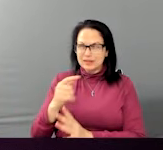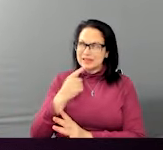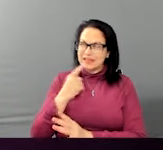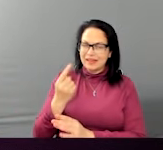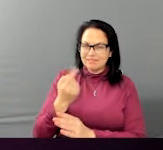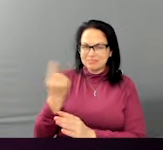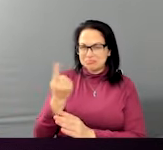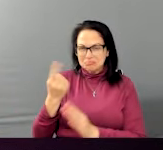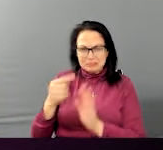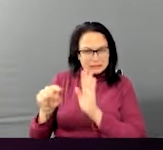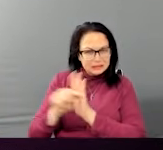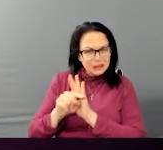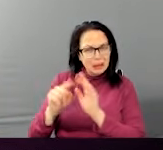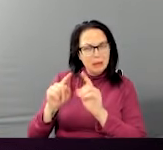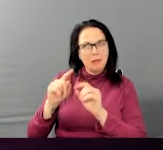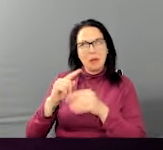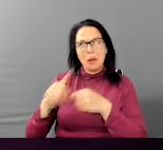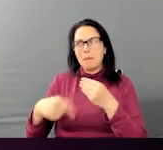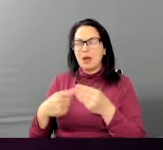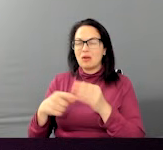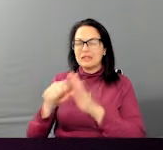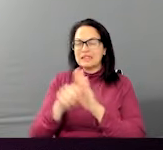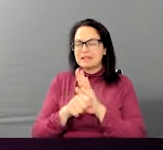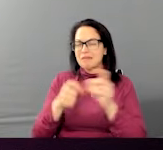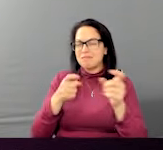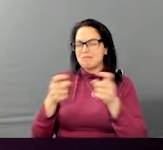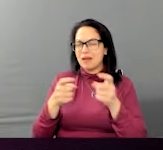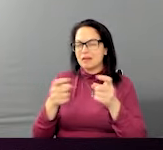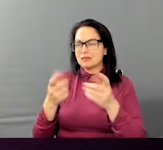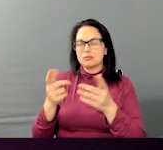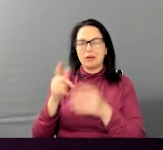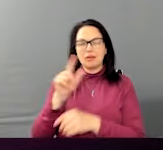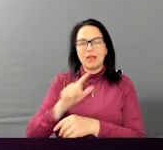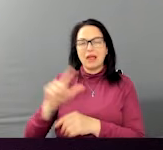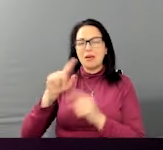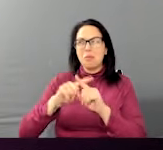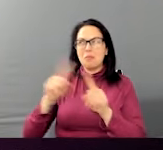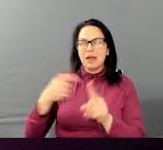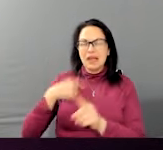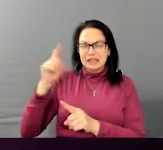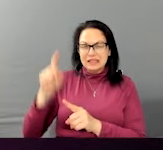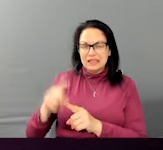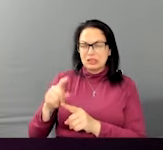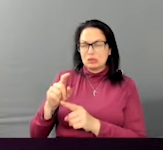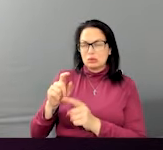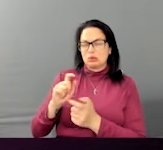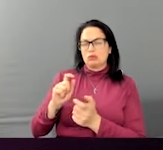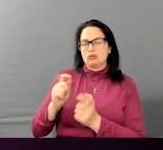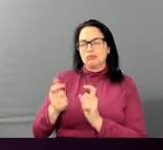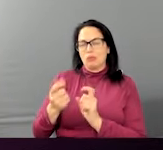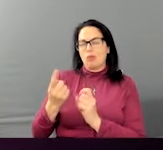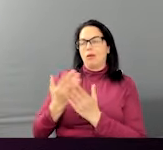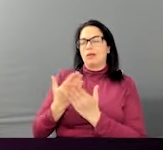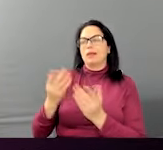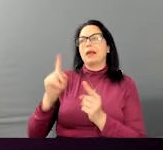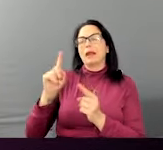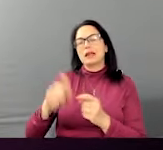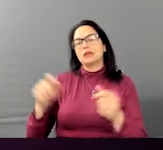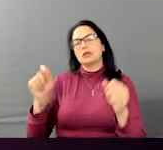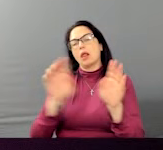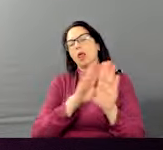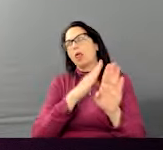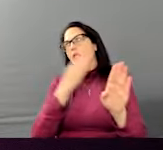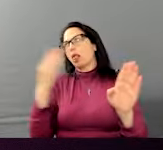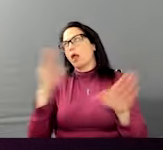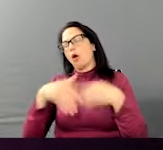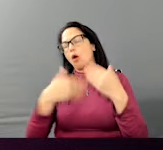state management library that I used where I need to just change one little thing, and I had to open every single file to follow the flow of the